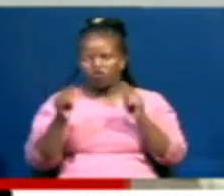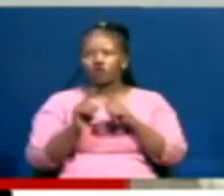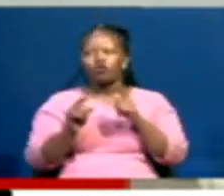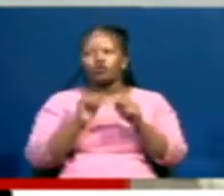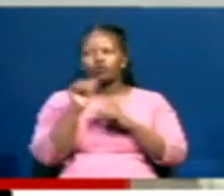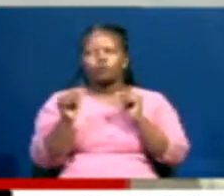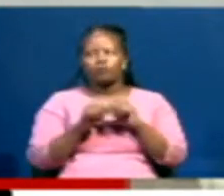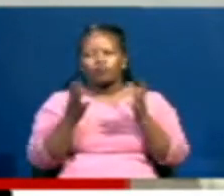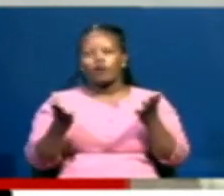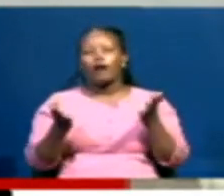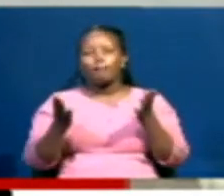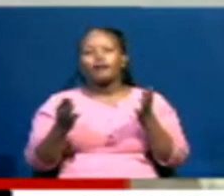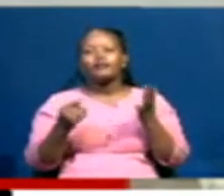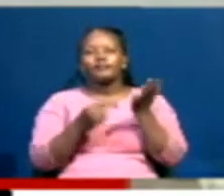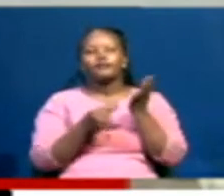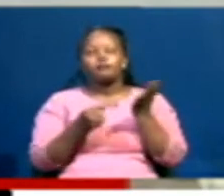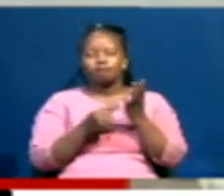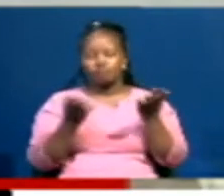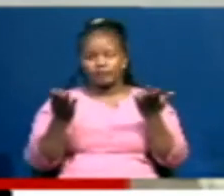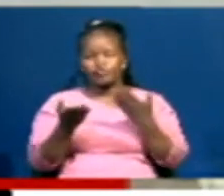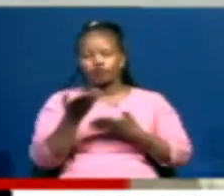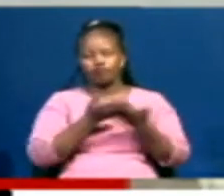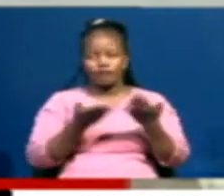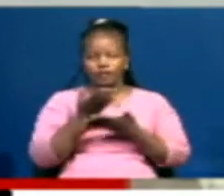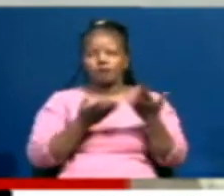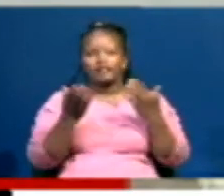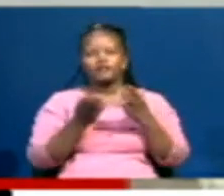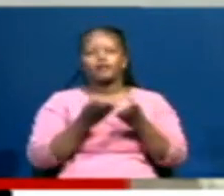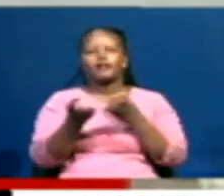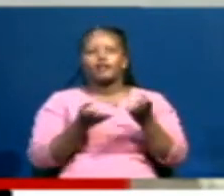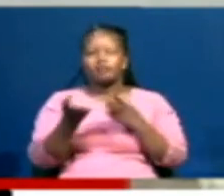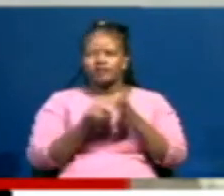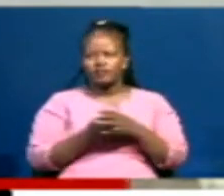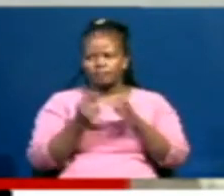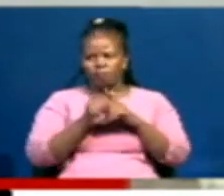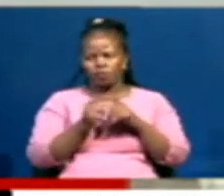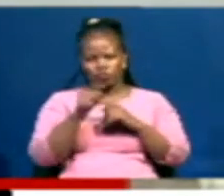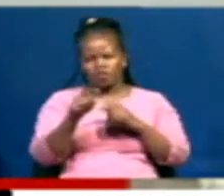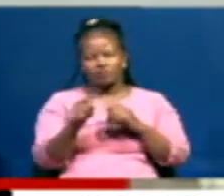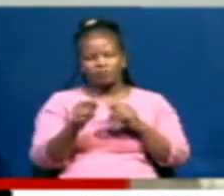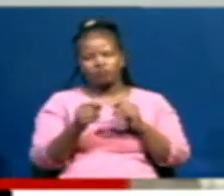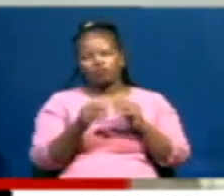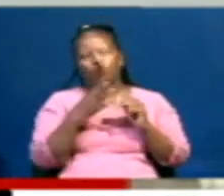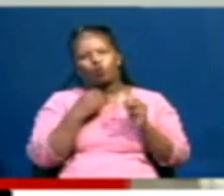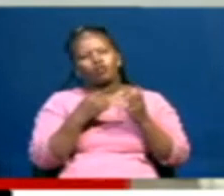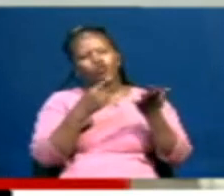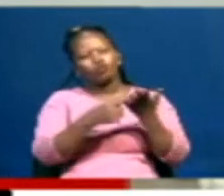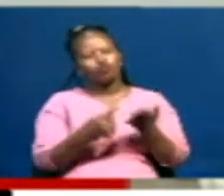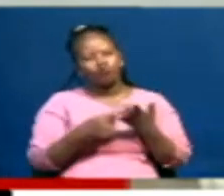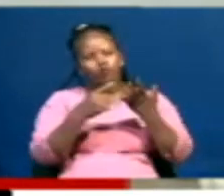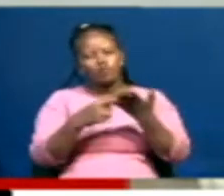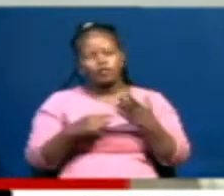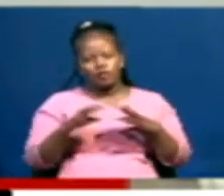when it comes to digital enterprise, business and innovation. And of course, this is a subject that we want to discuss here, how we can use